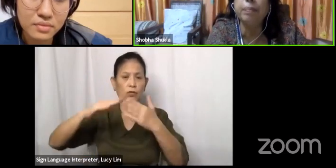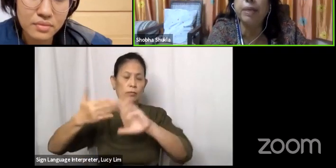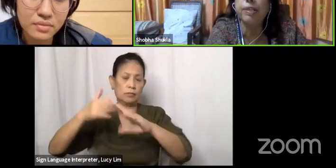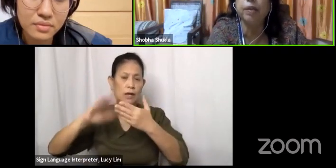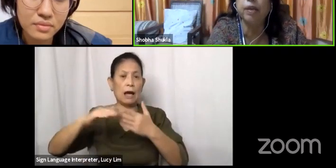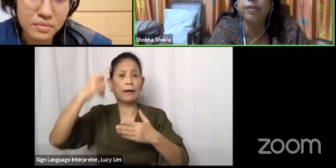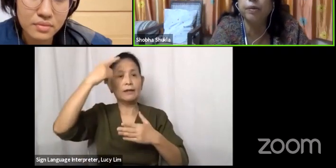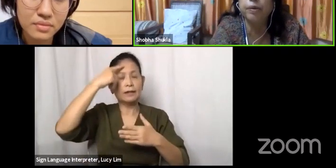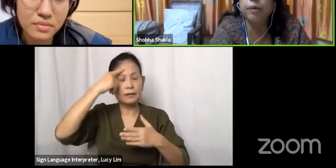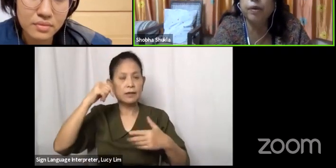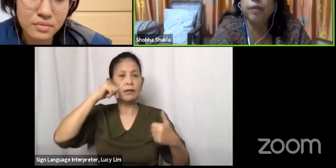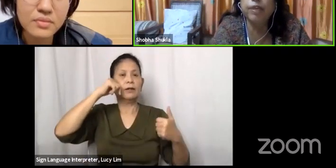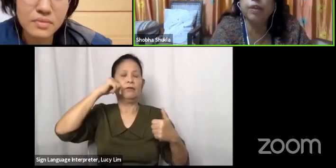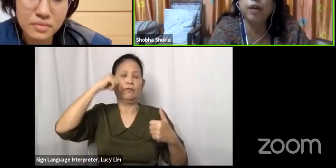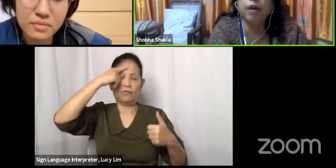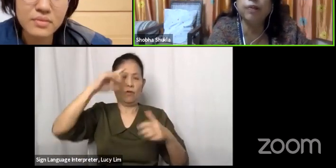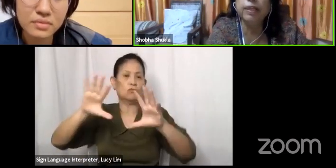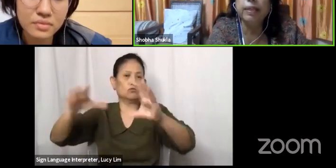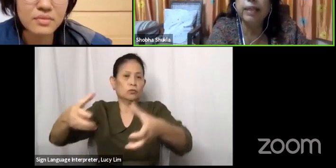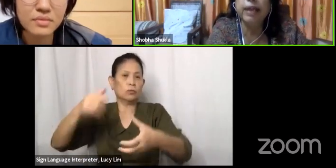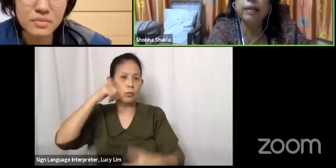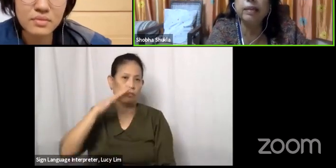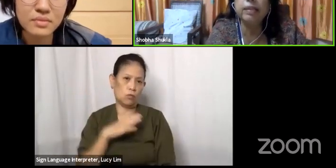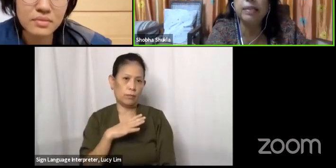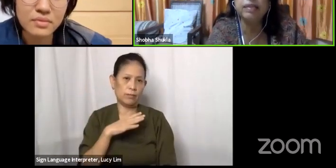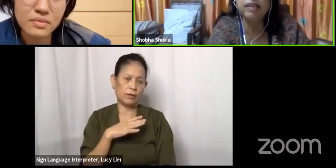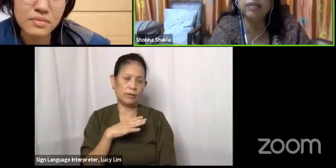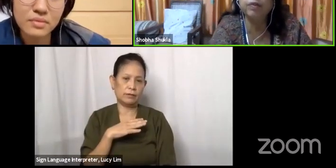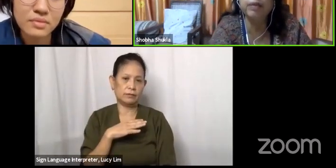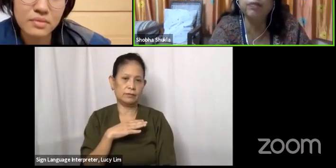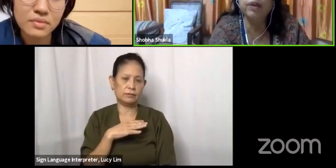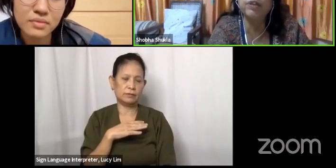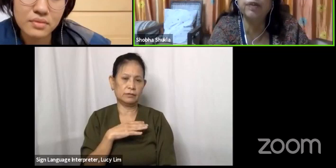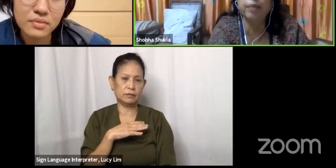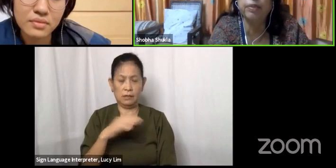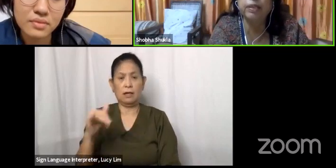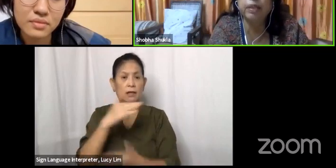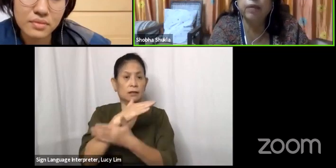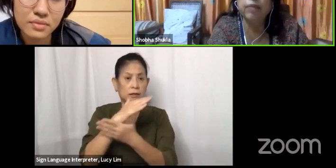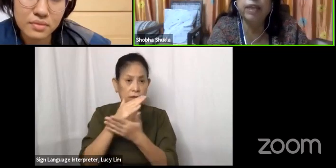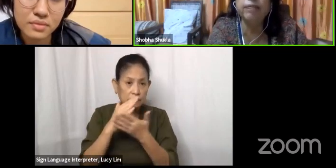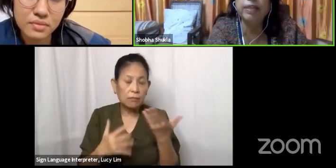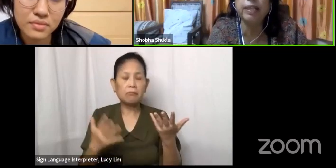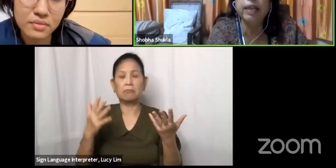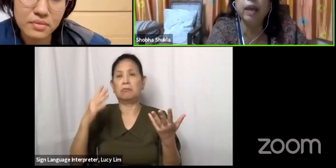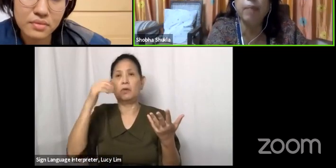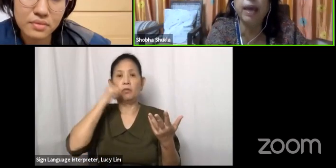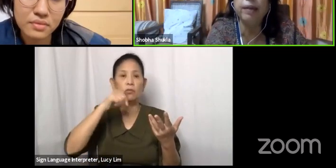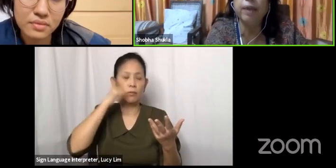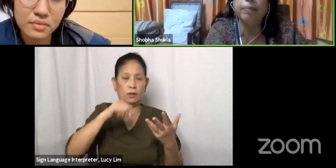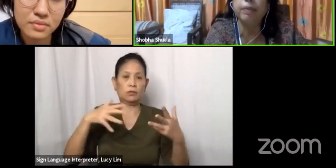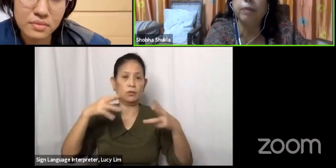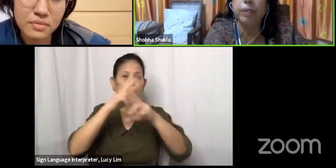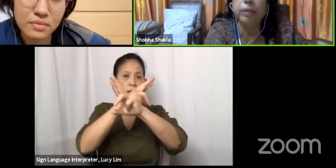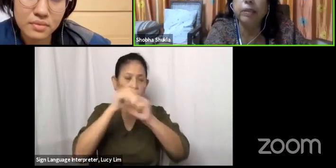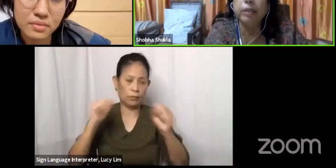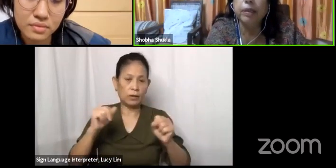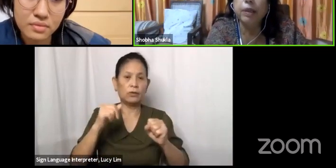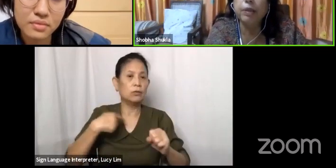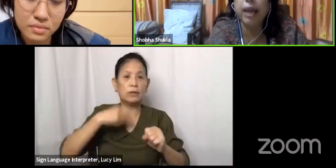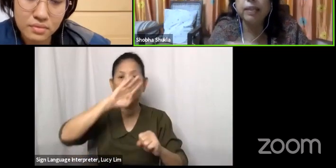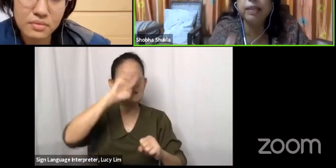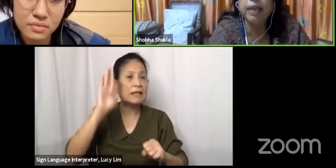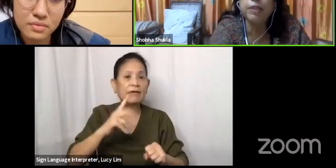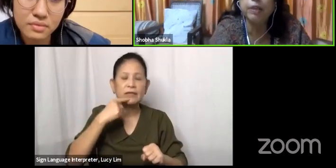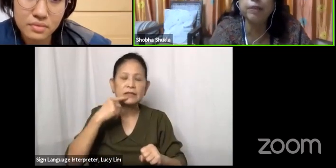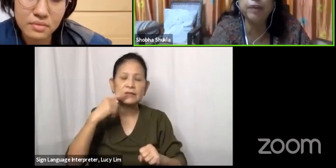women per se also. We talk of that such a such woman was raped. We never say a man raped the woman. So